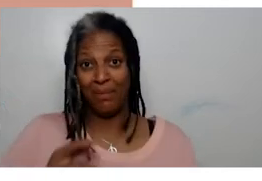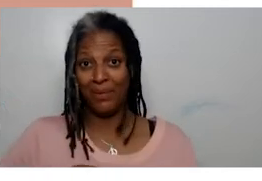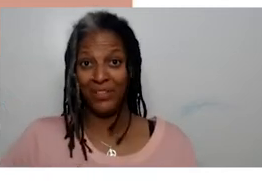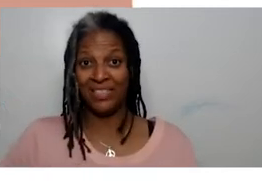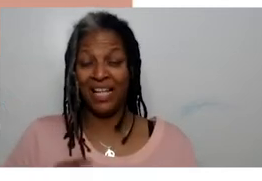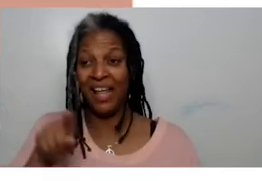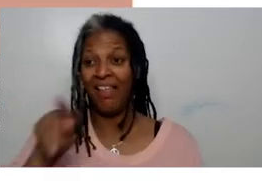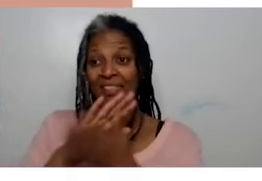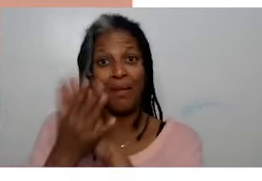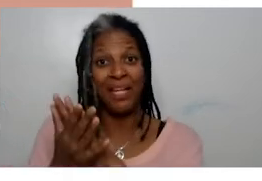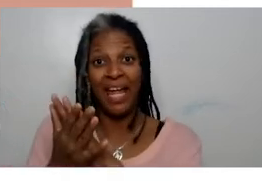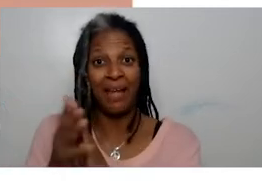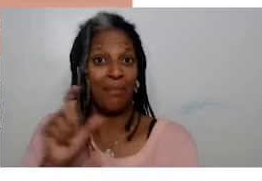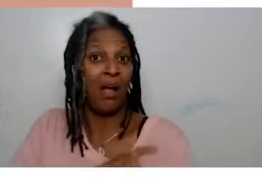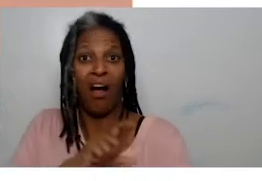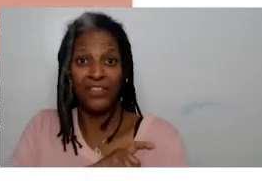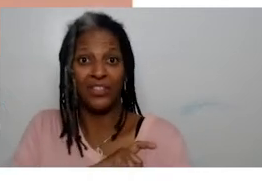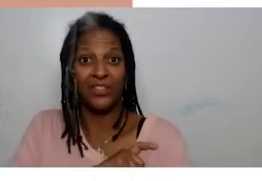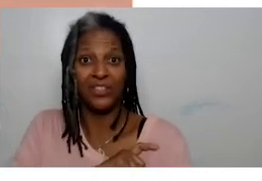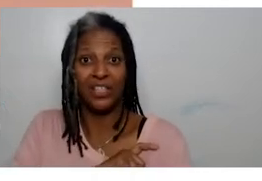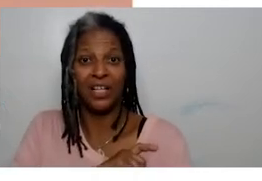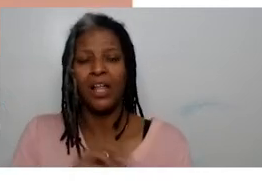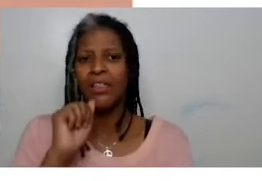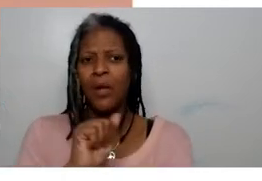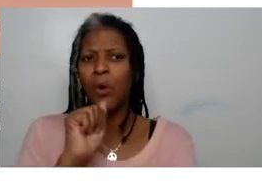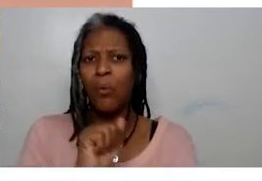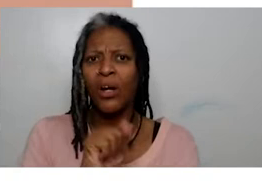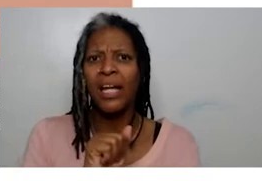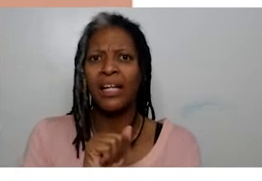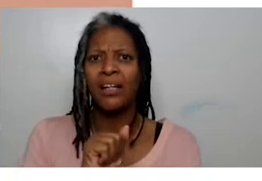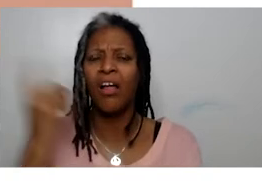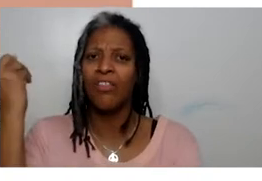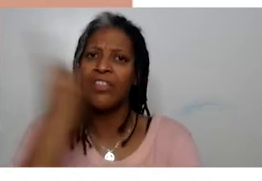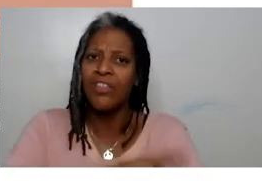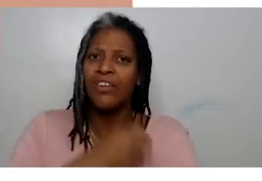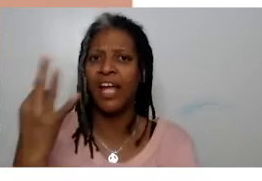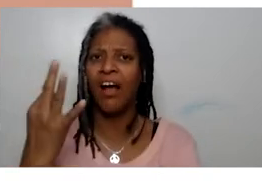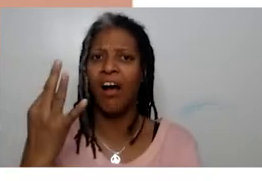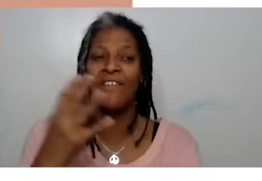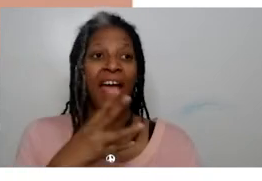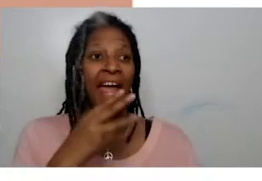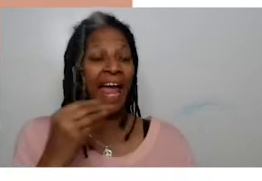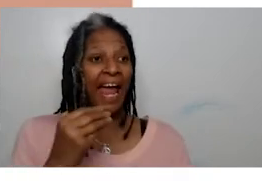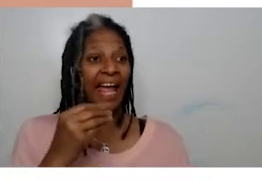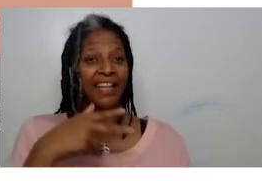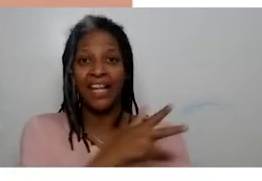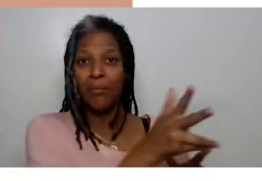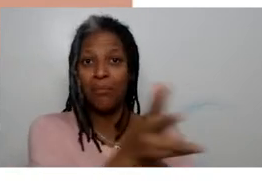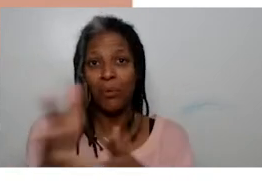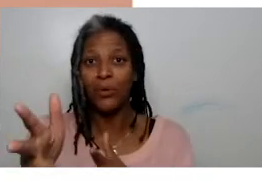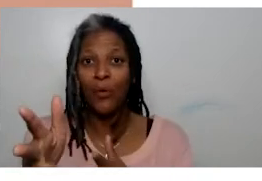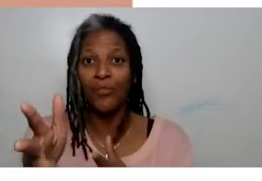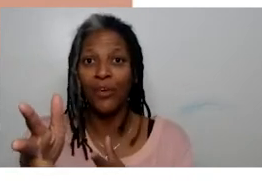their regular clothes, working on their day off, driving and have had guns pulled on them. And then as soon as they realize that my brother's a police